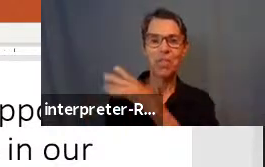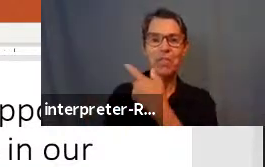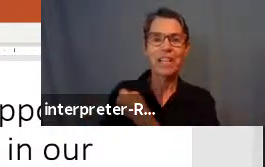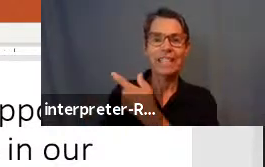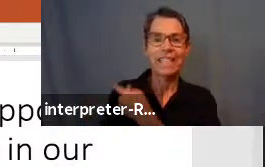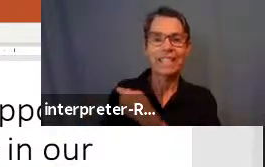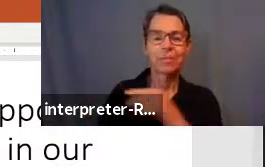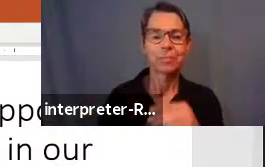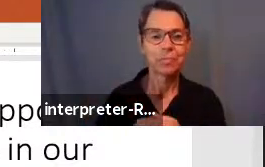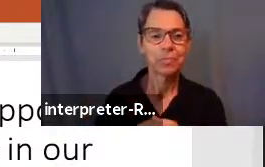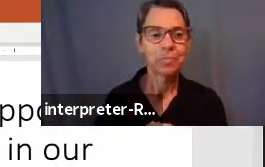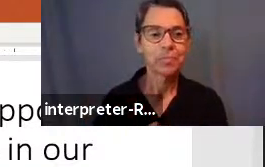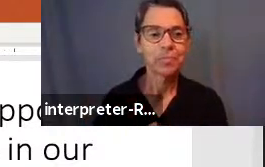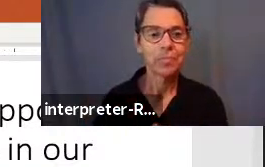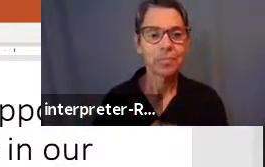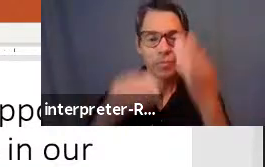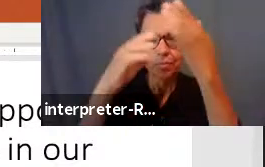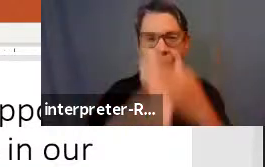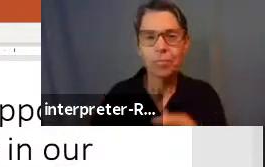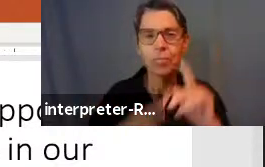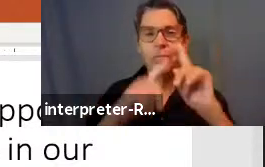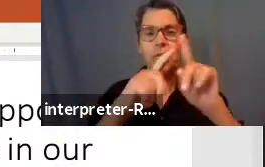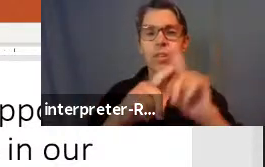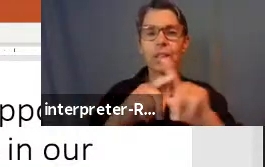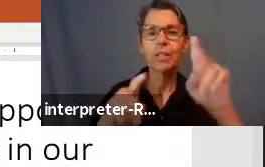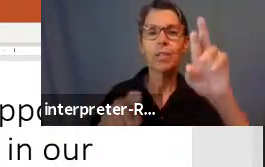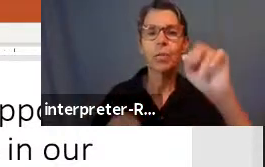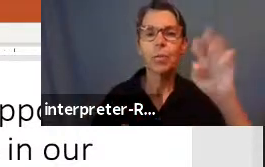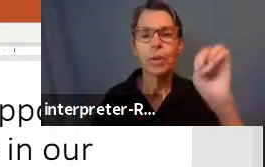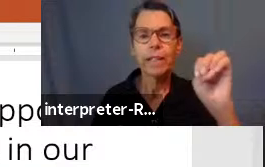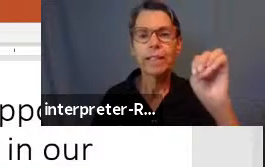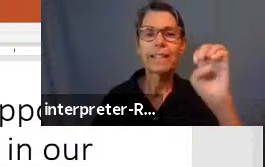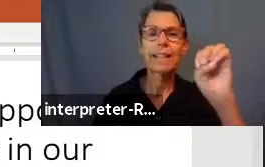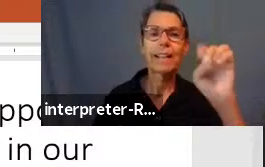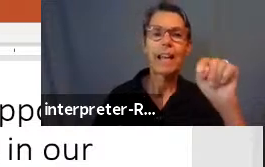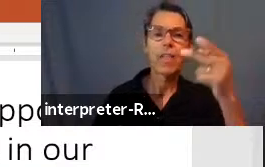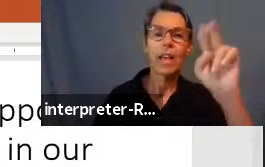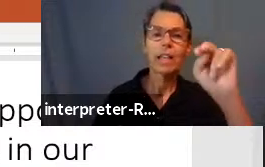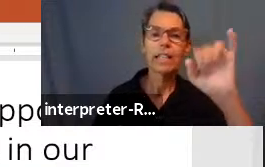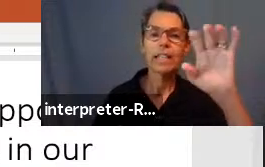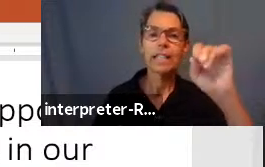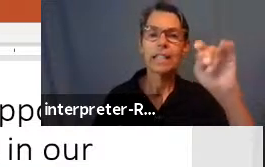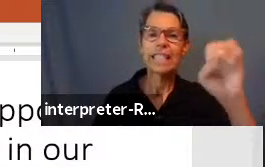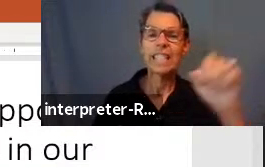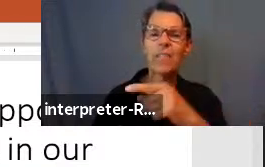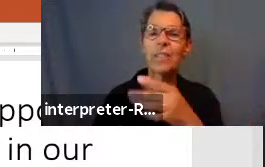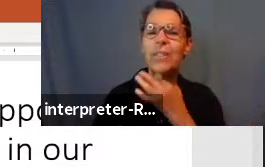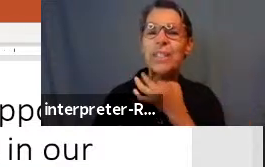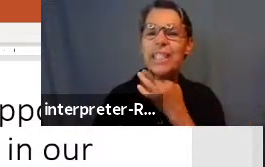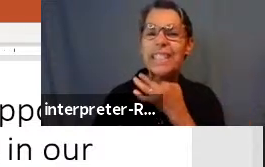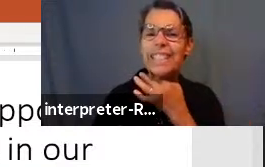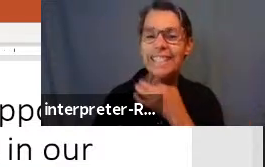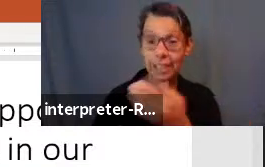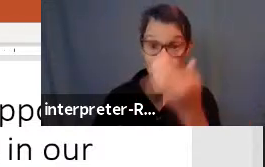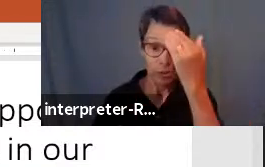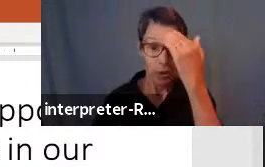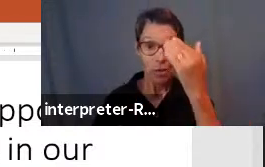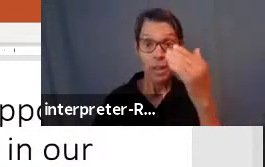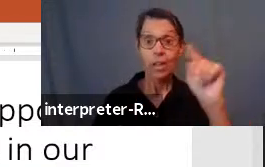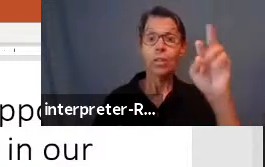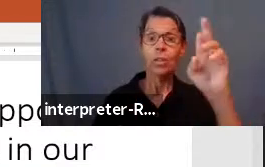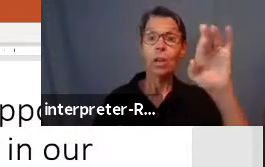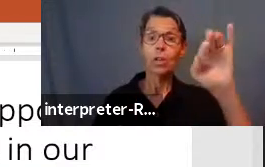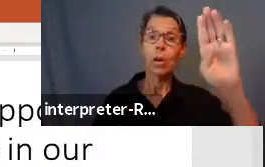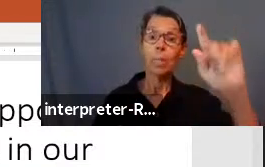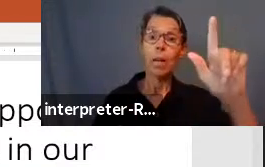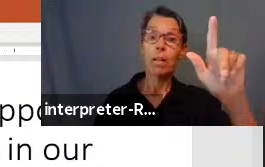a little bit further in different races and ethnicities if you kind of wanted to know, just to give you an idea that not only has the tribal and urban and federal